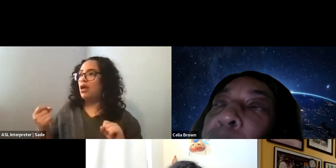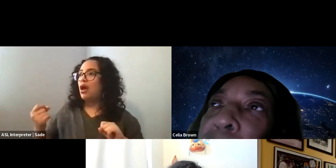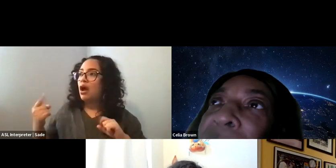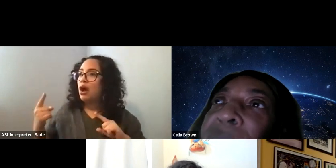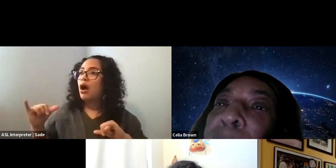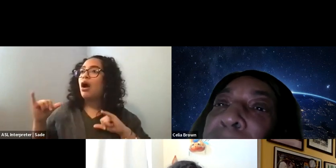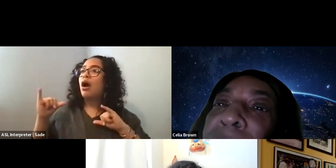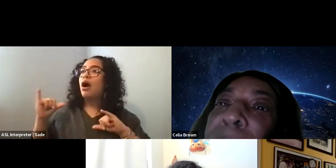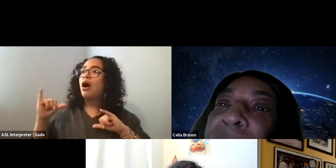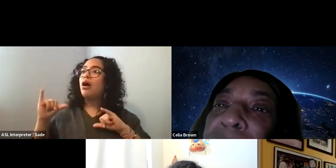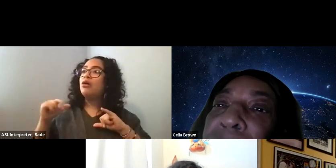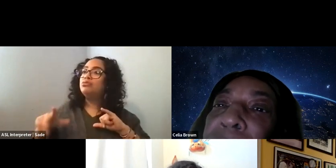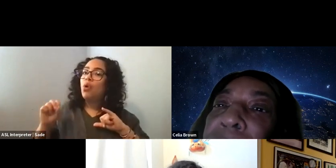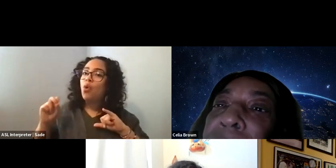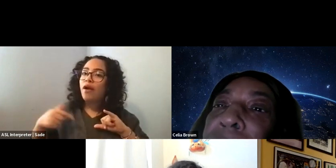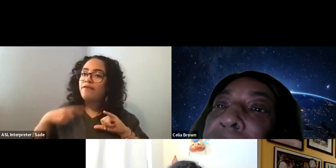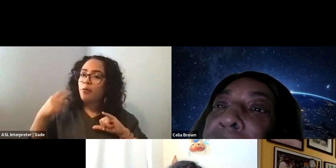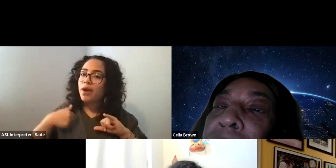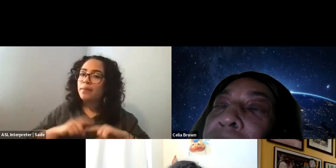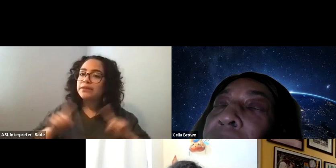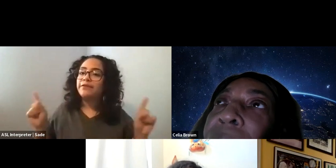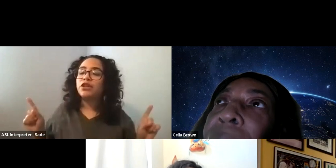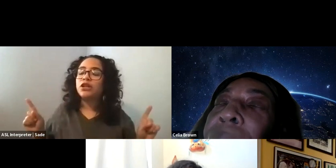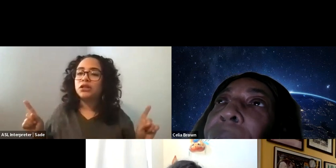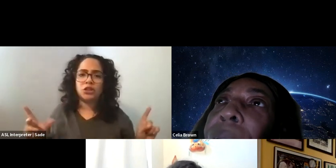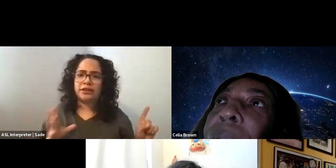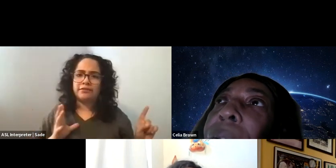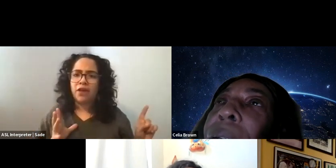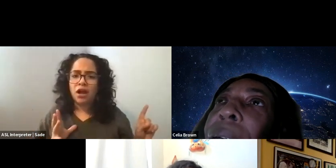it's okay for me to be different. Okay.